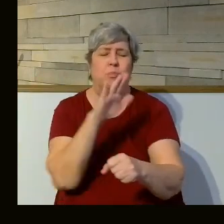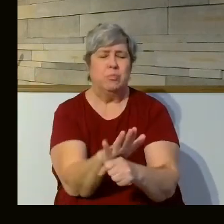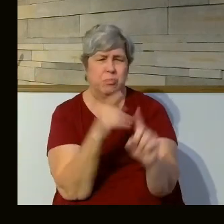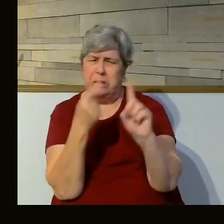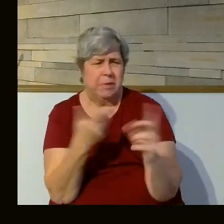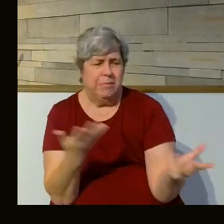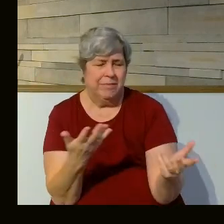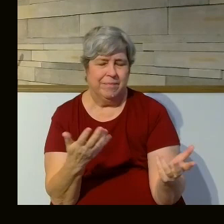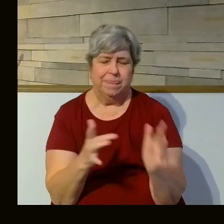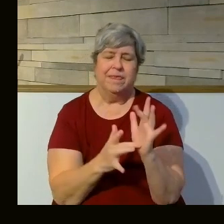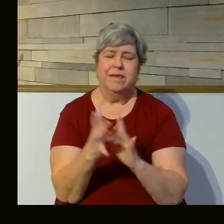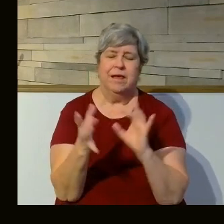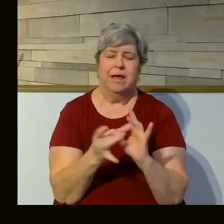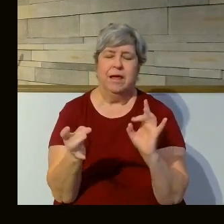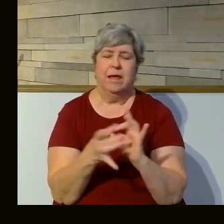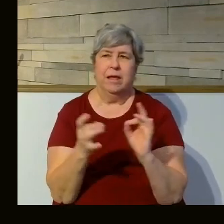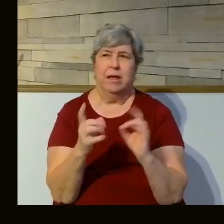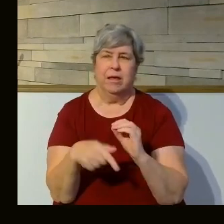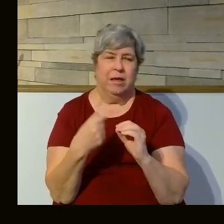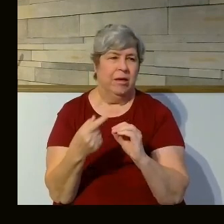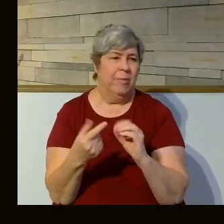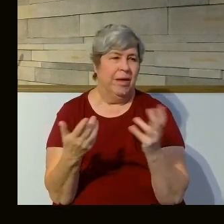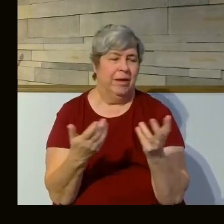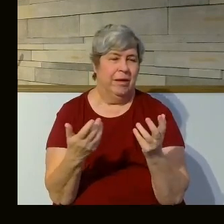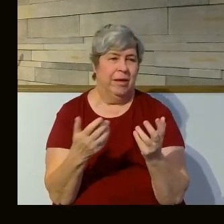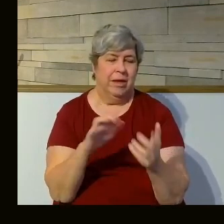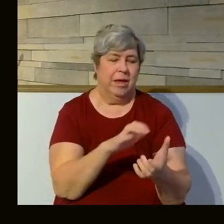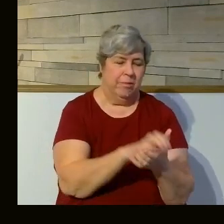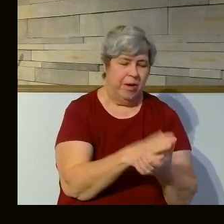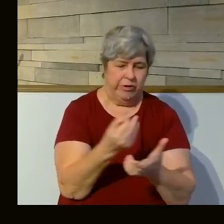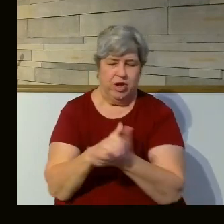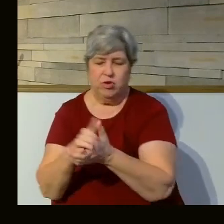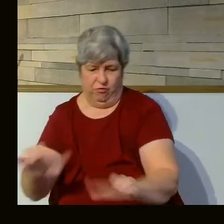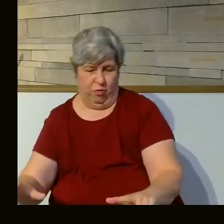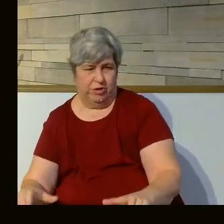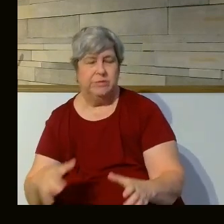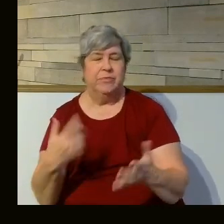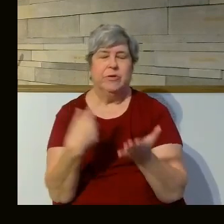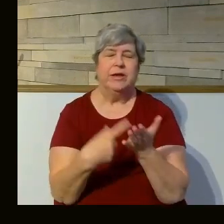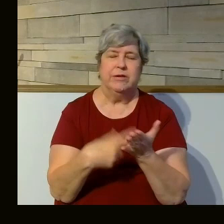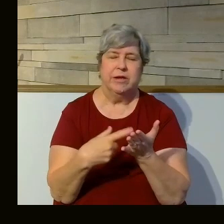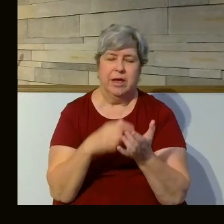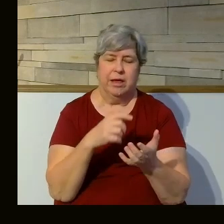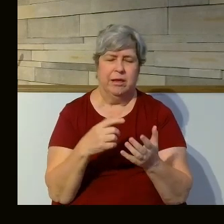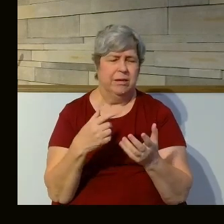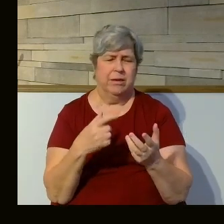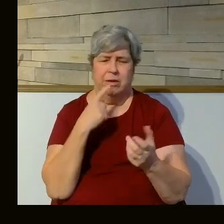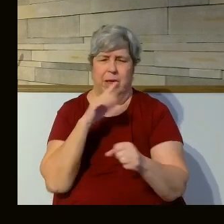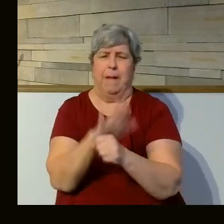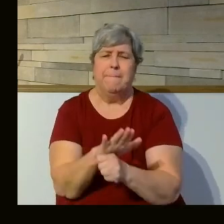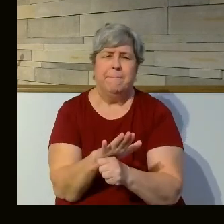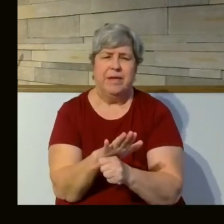Jesus talks about in verses 31 and 32, he talks about marriage and divorce. So let's go there. What about commitment?